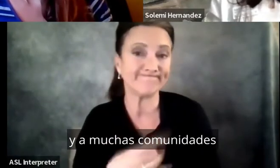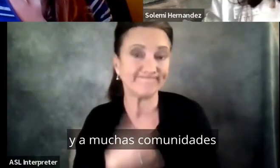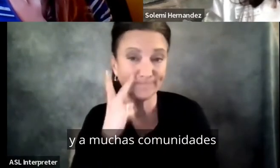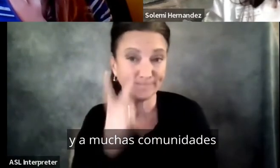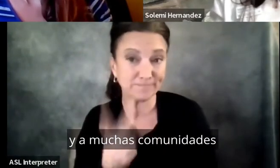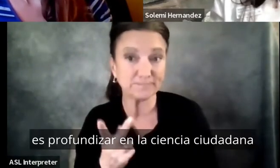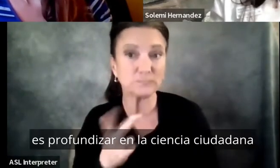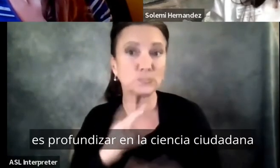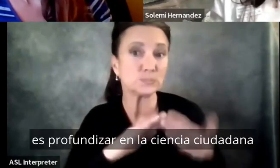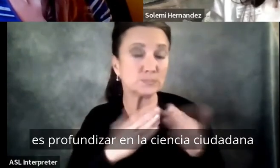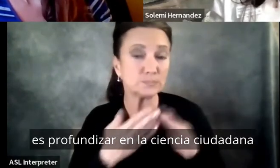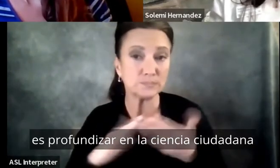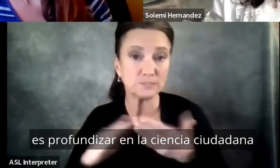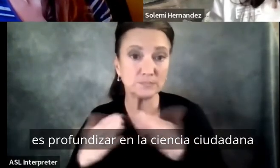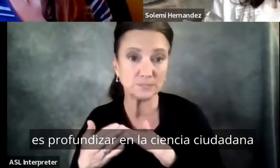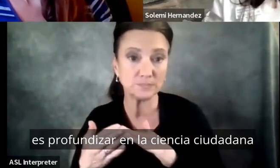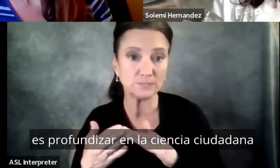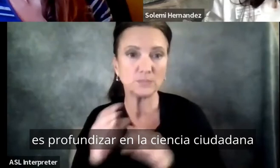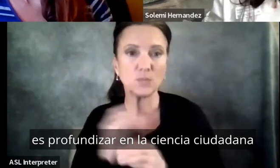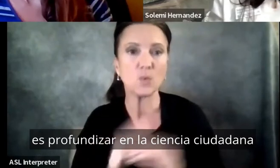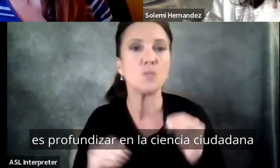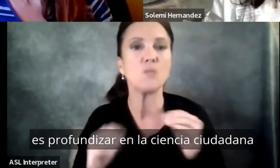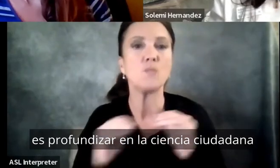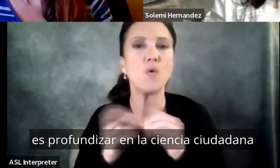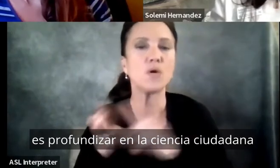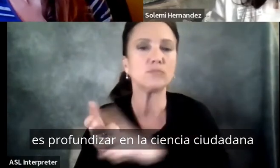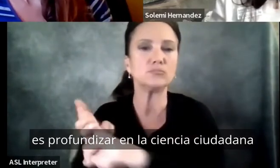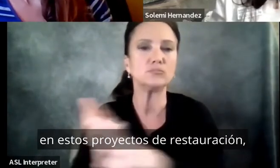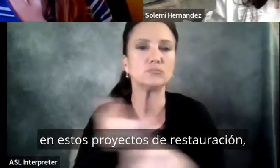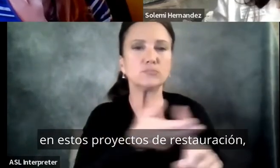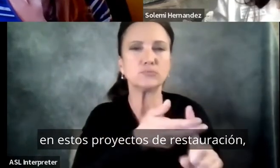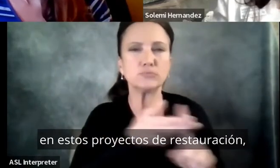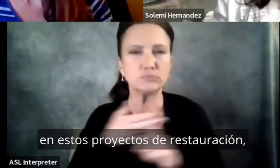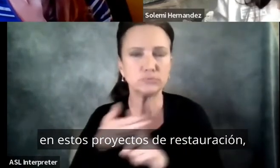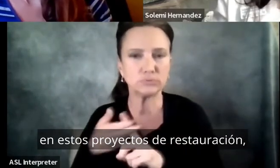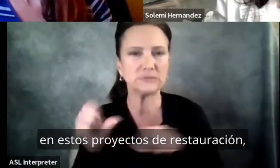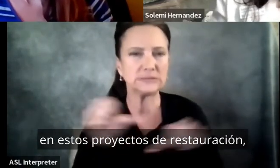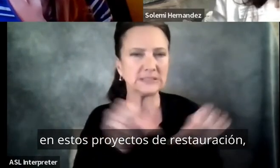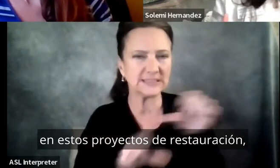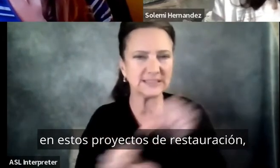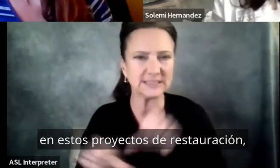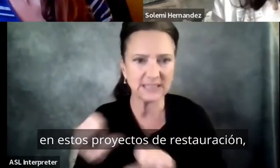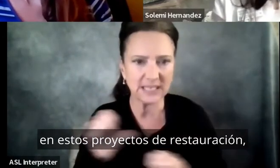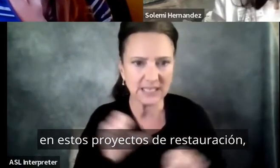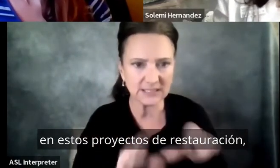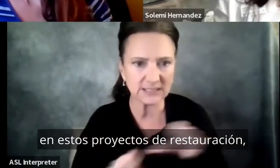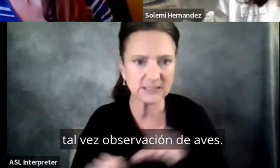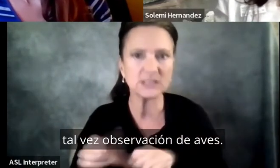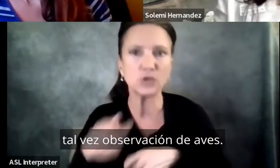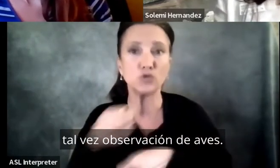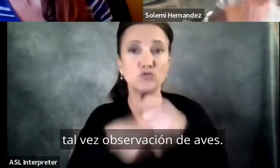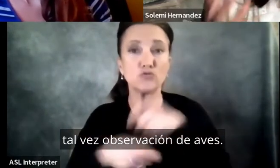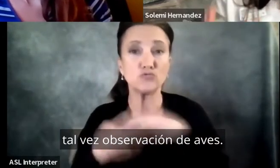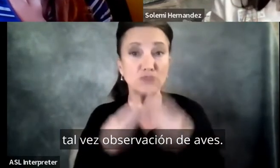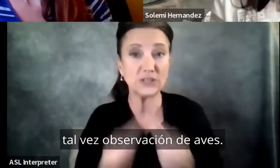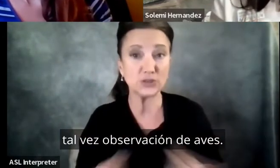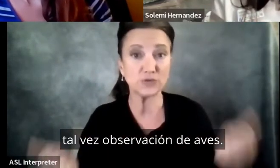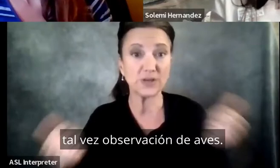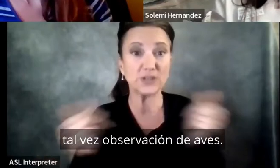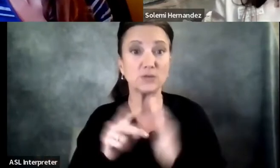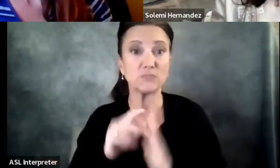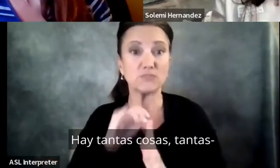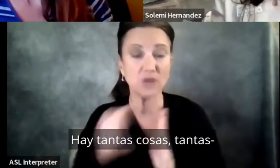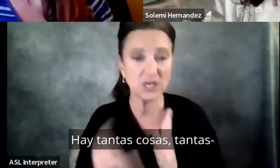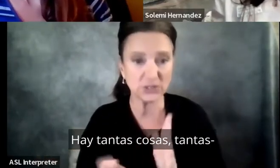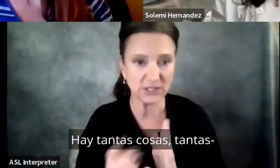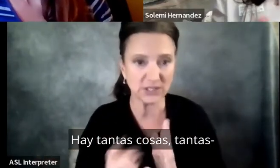many communities to do is get more into citizen science activities, you know, restoration projects, maybe bird washing.